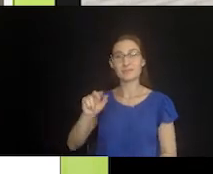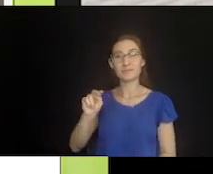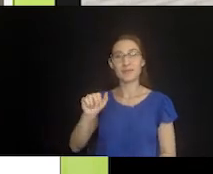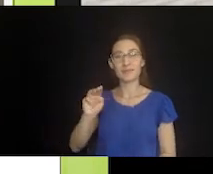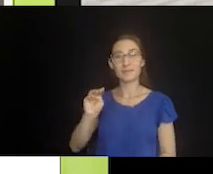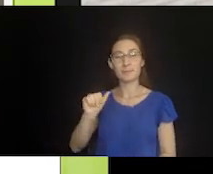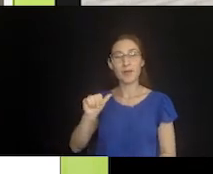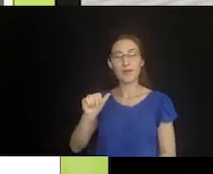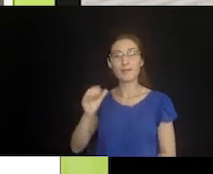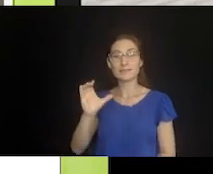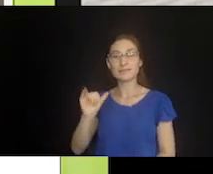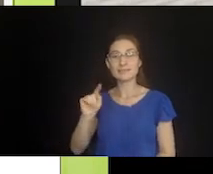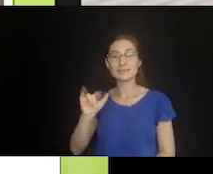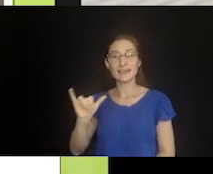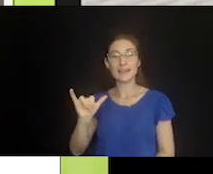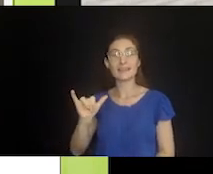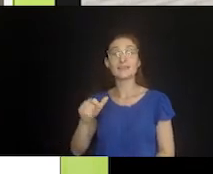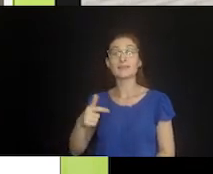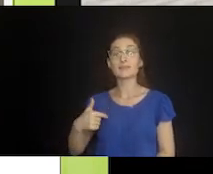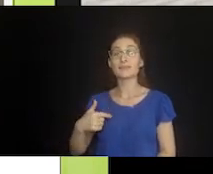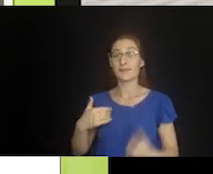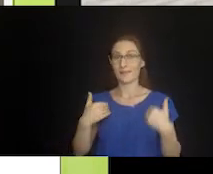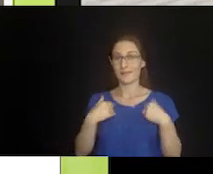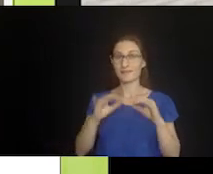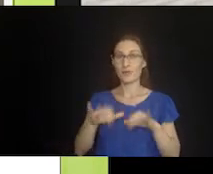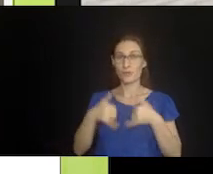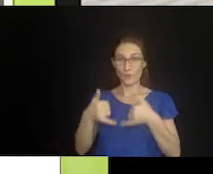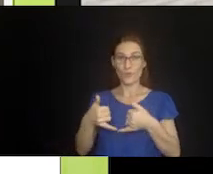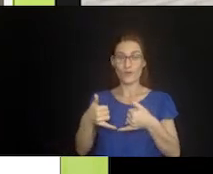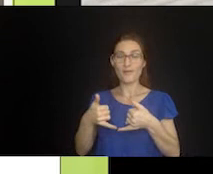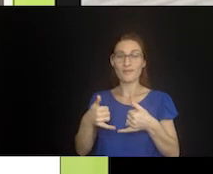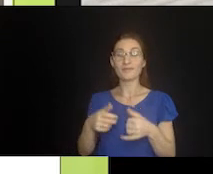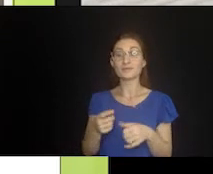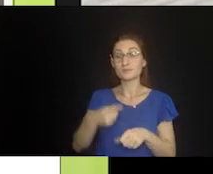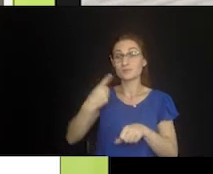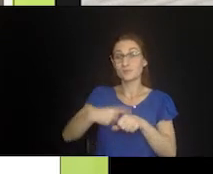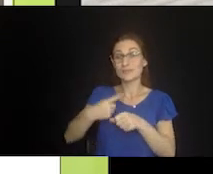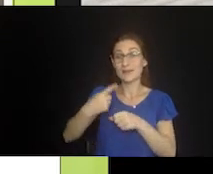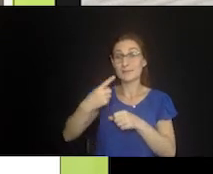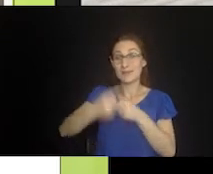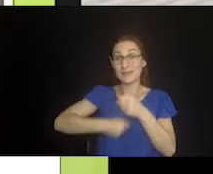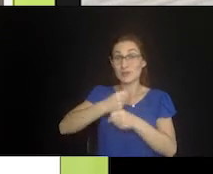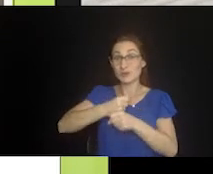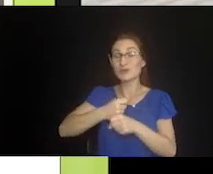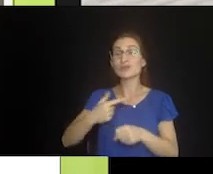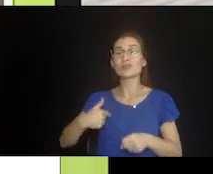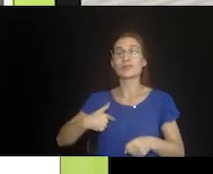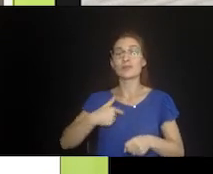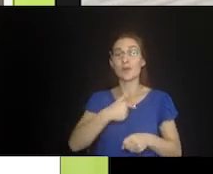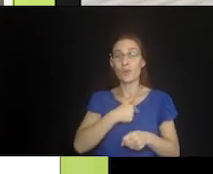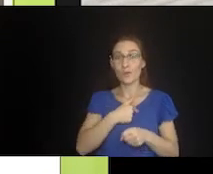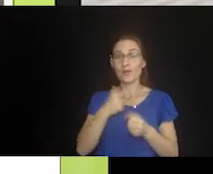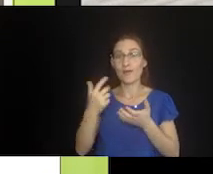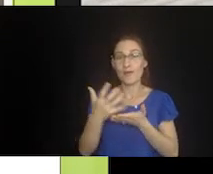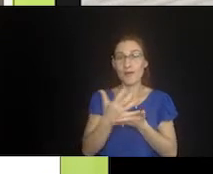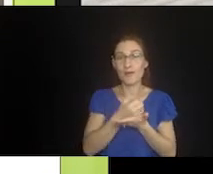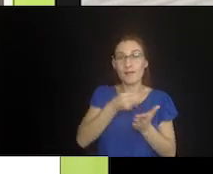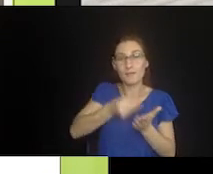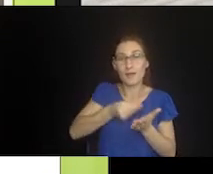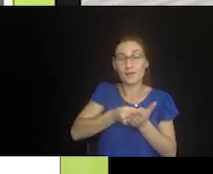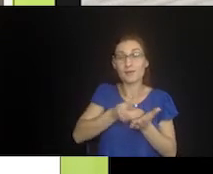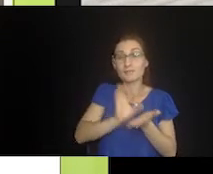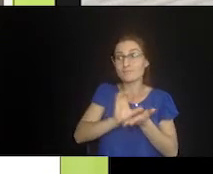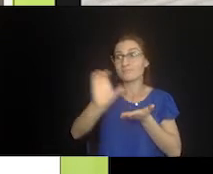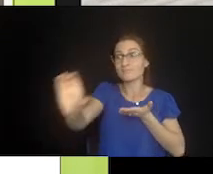I lived in Panama City, we had an award that we gave for once a year. We raised money and we gave it